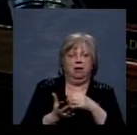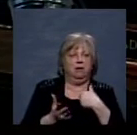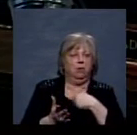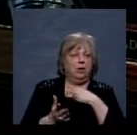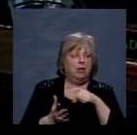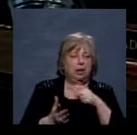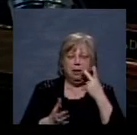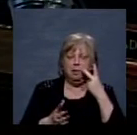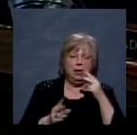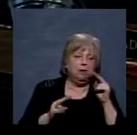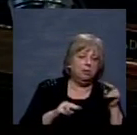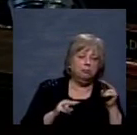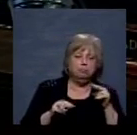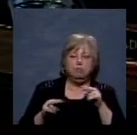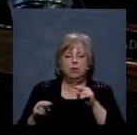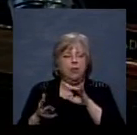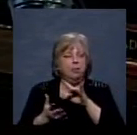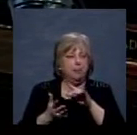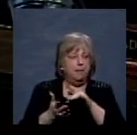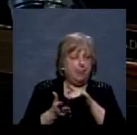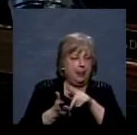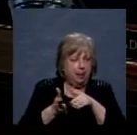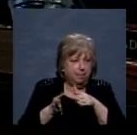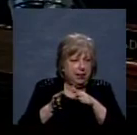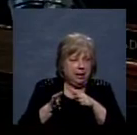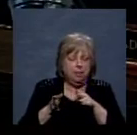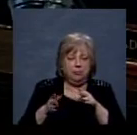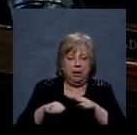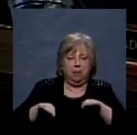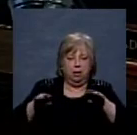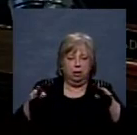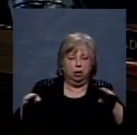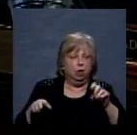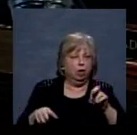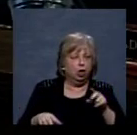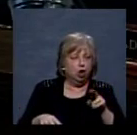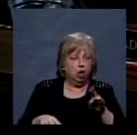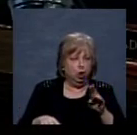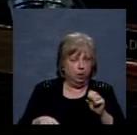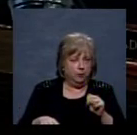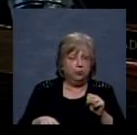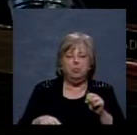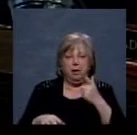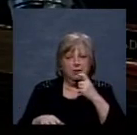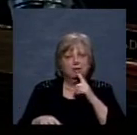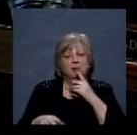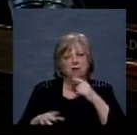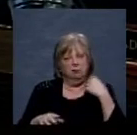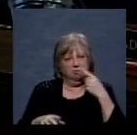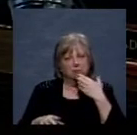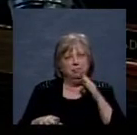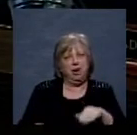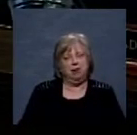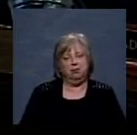around and look at the mediums and the curbs around the streets because they're in bad shape.